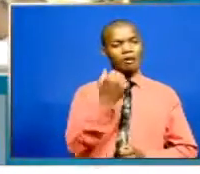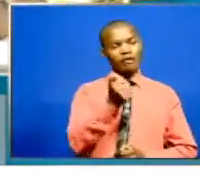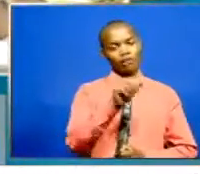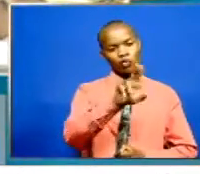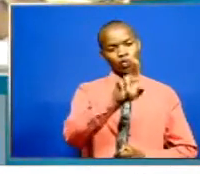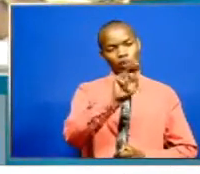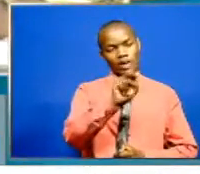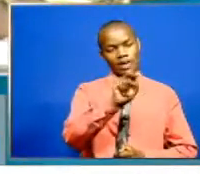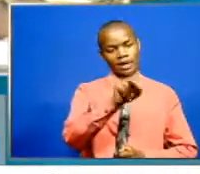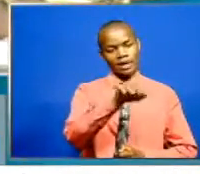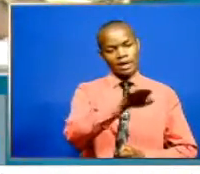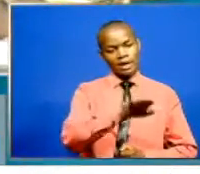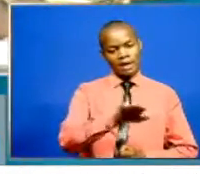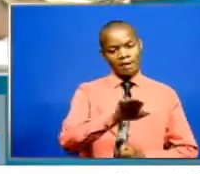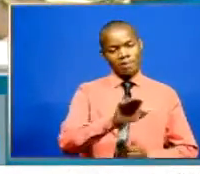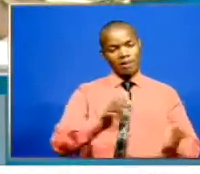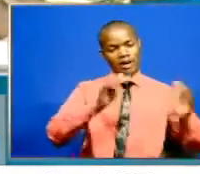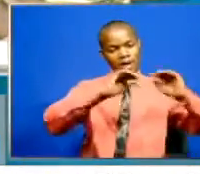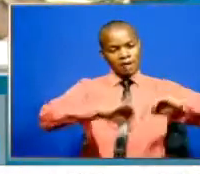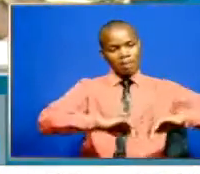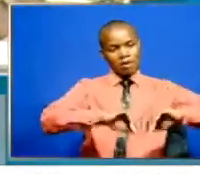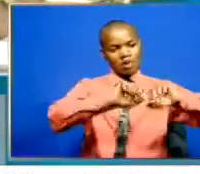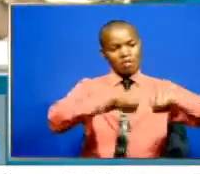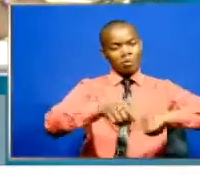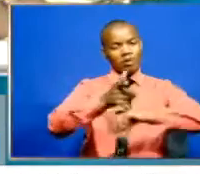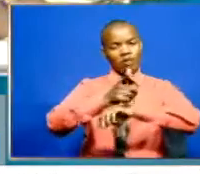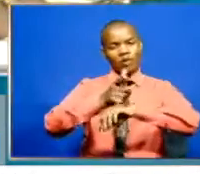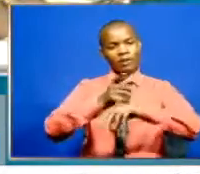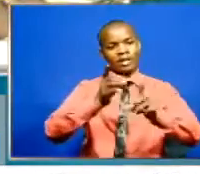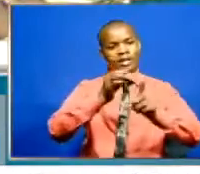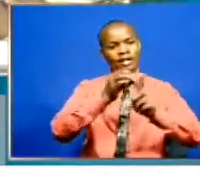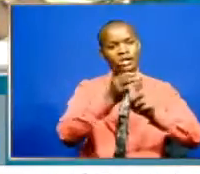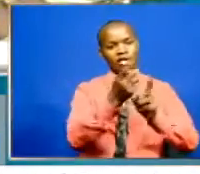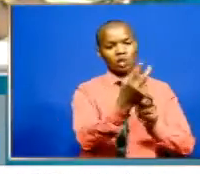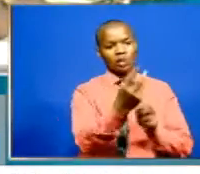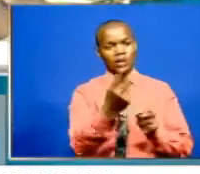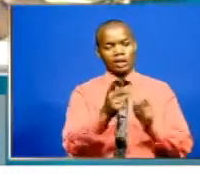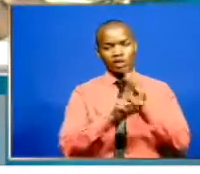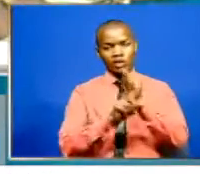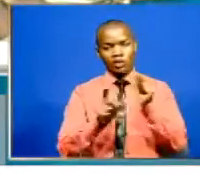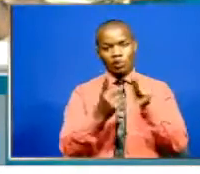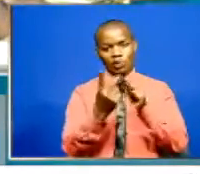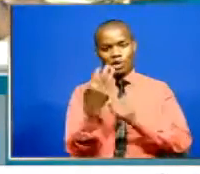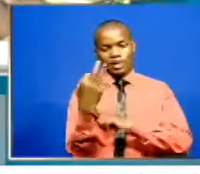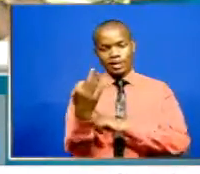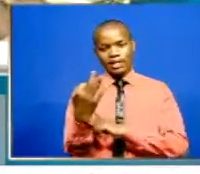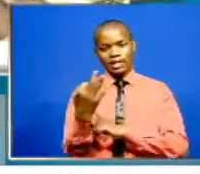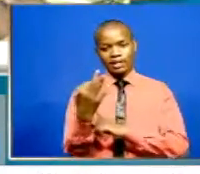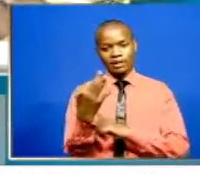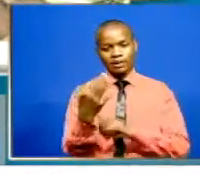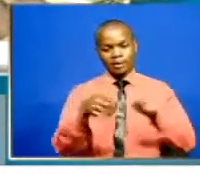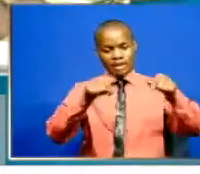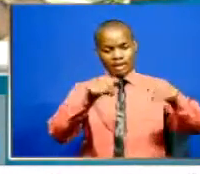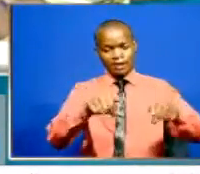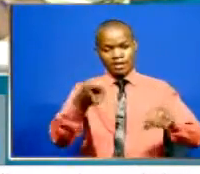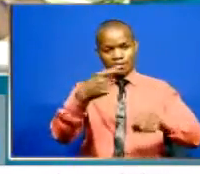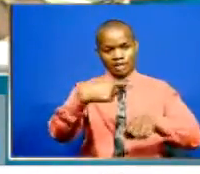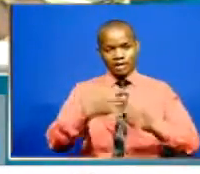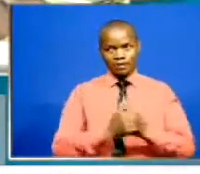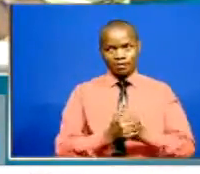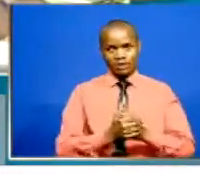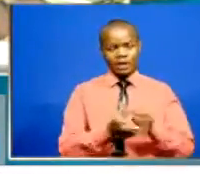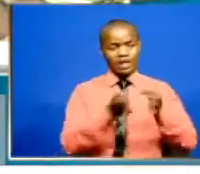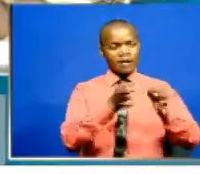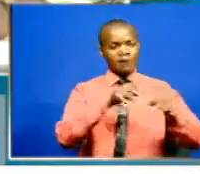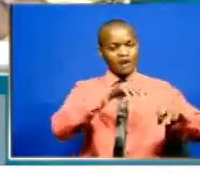Environment Assembly that will be held virtually on the 22nd and 23rd of this month, kindly touch on some of